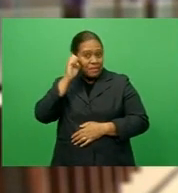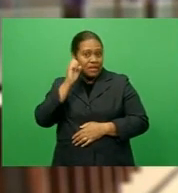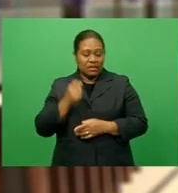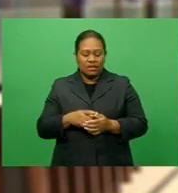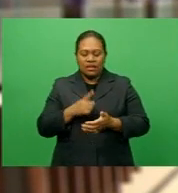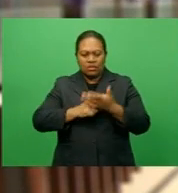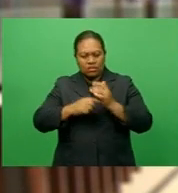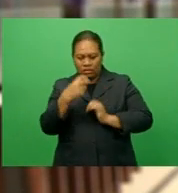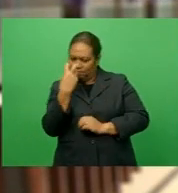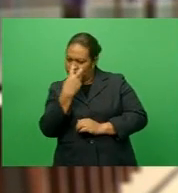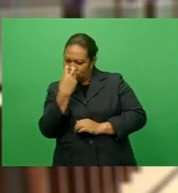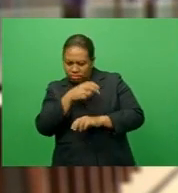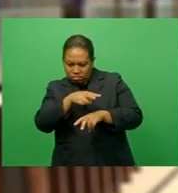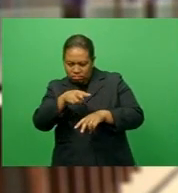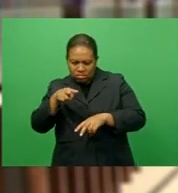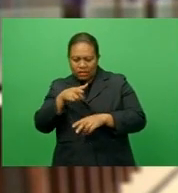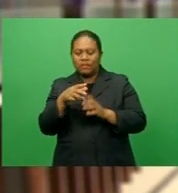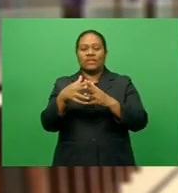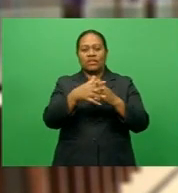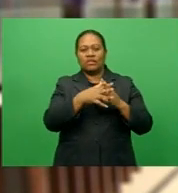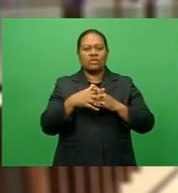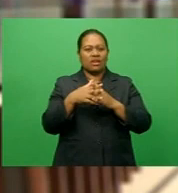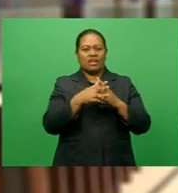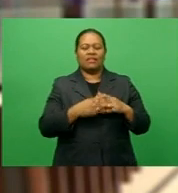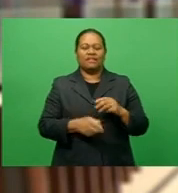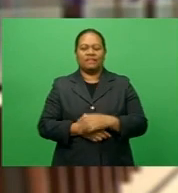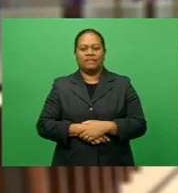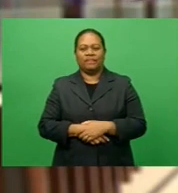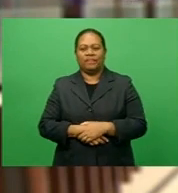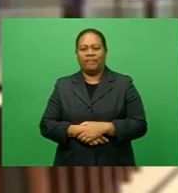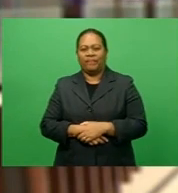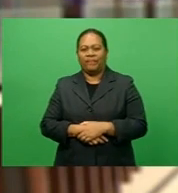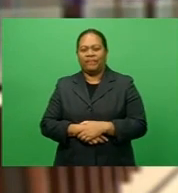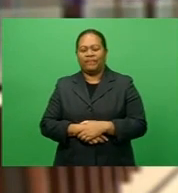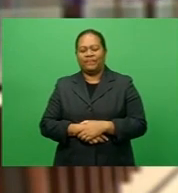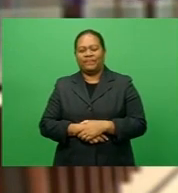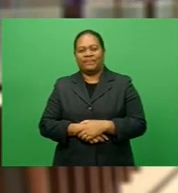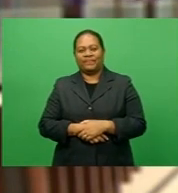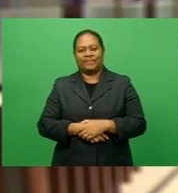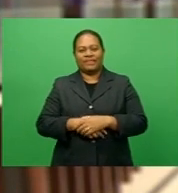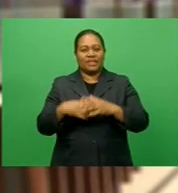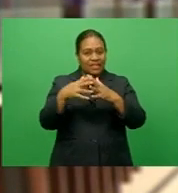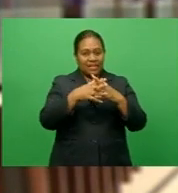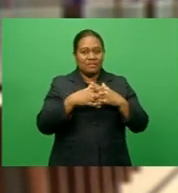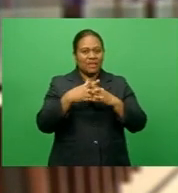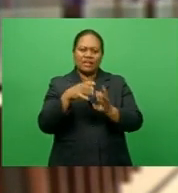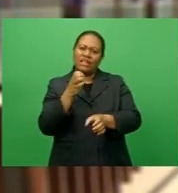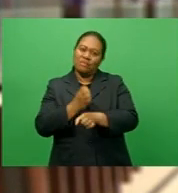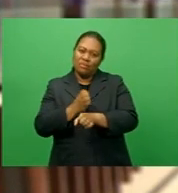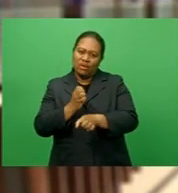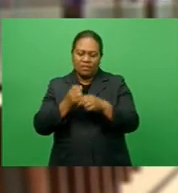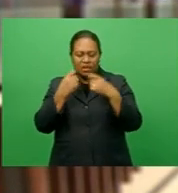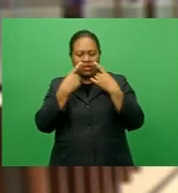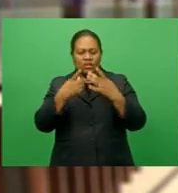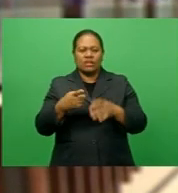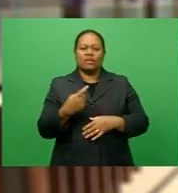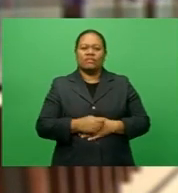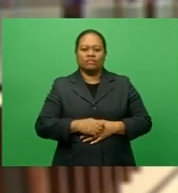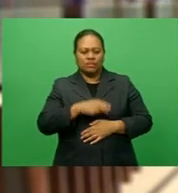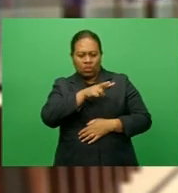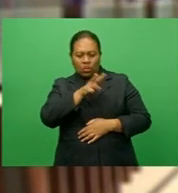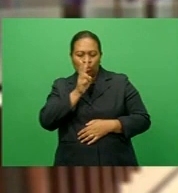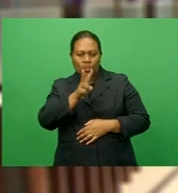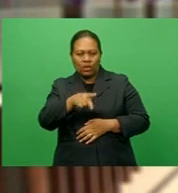further monetary stimulus from the US Federal Reserve begins to grow. U.S. employment figures will be closely watched tonight